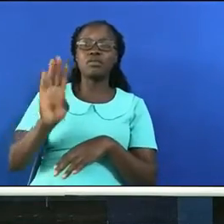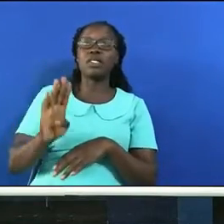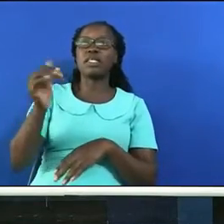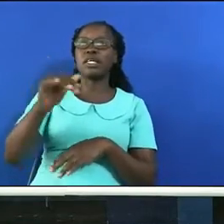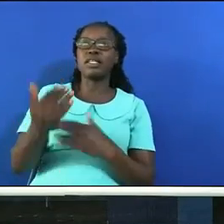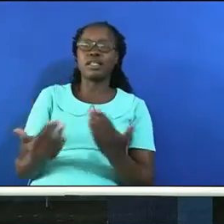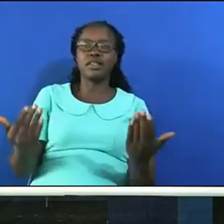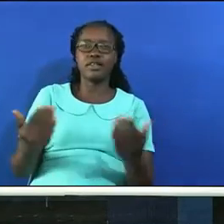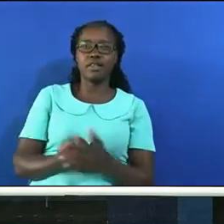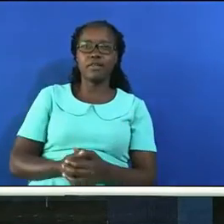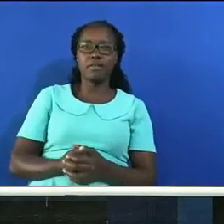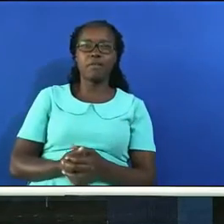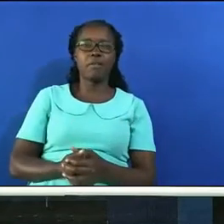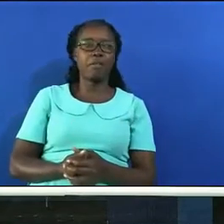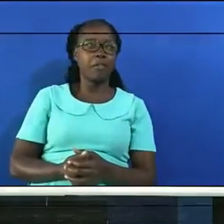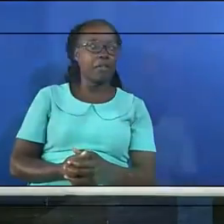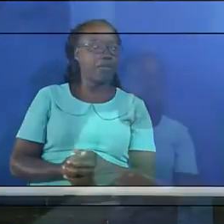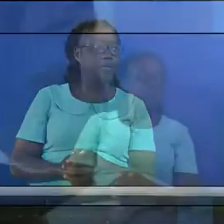what?